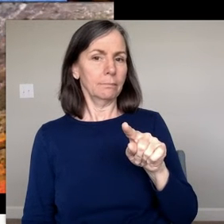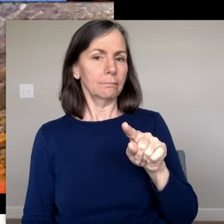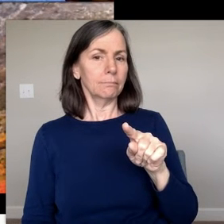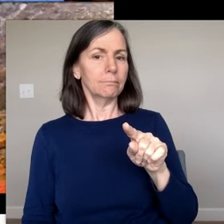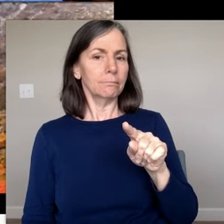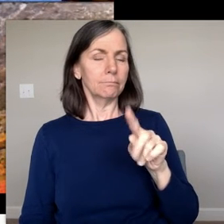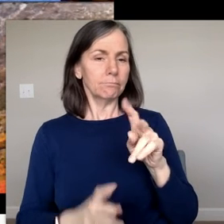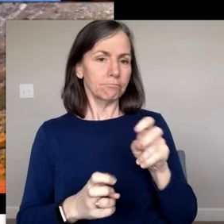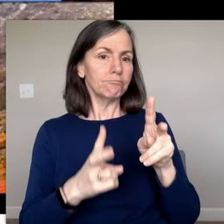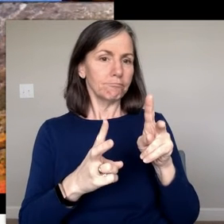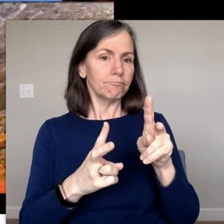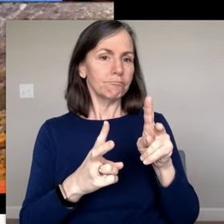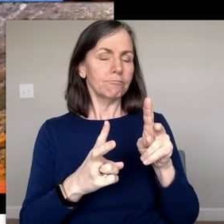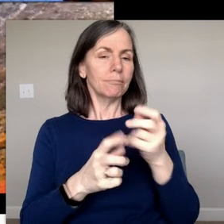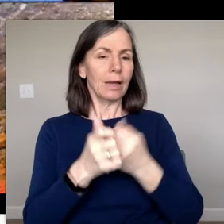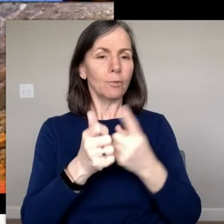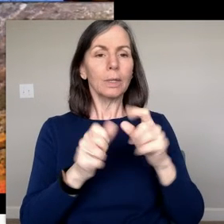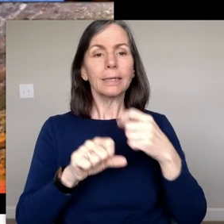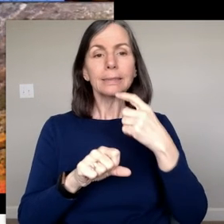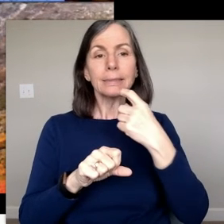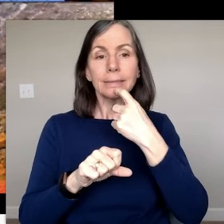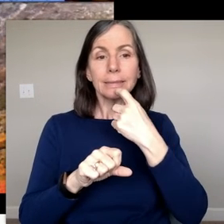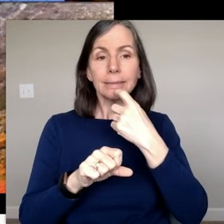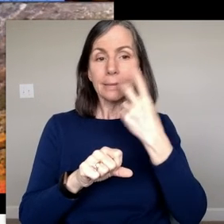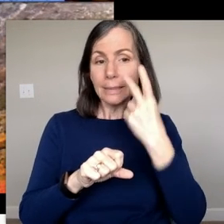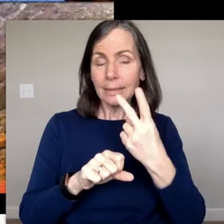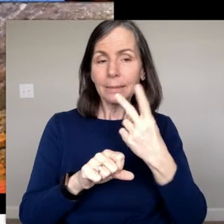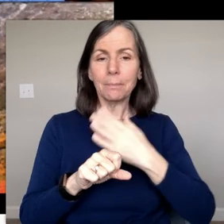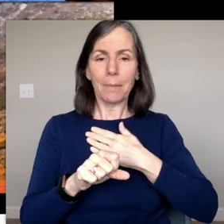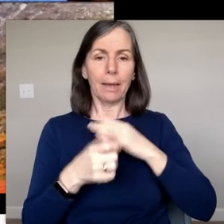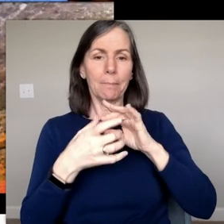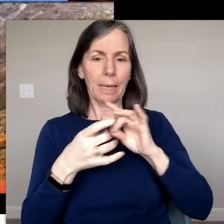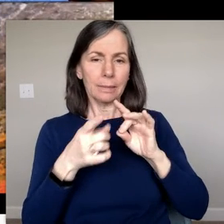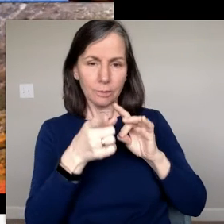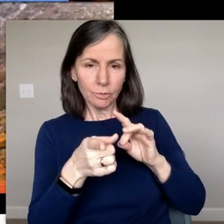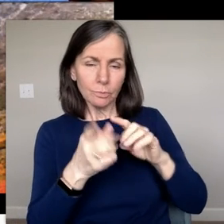Now everybody can see that I sent a message saying hello.